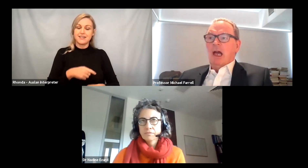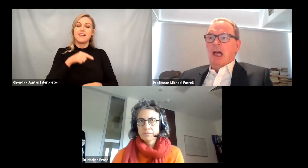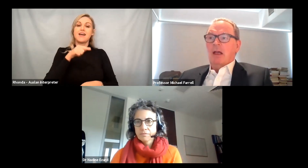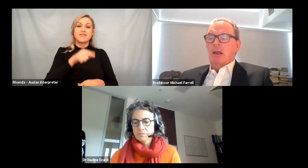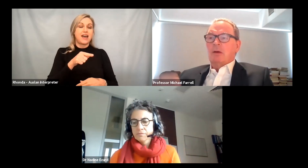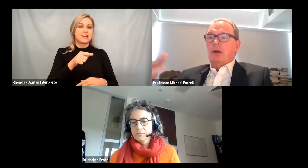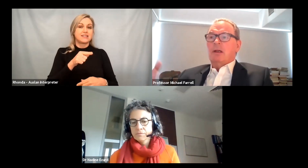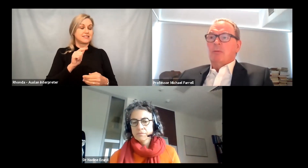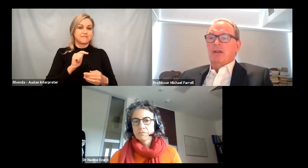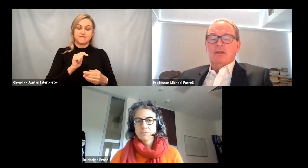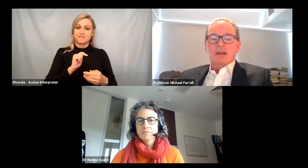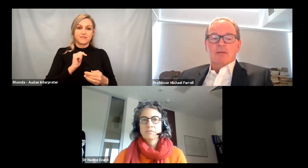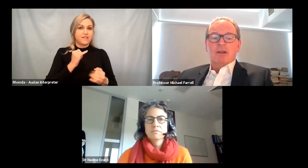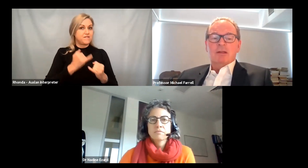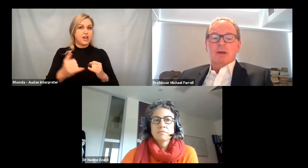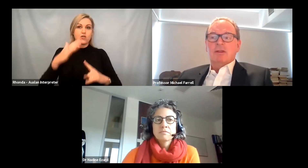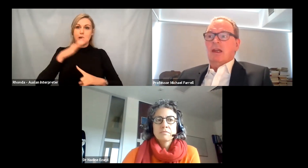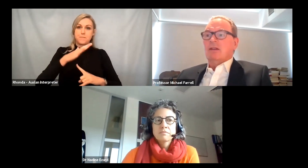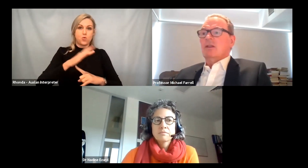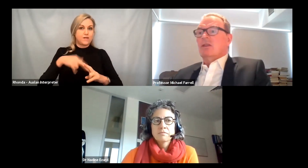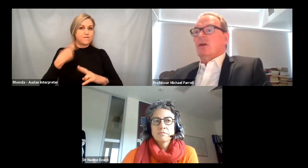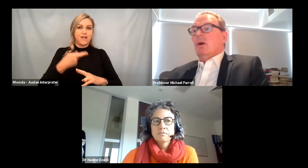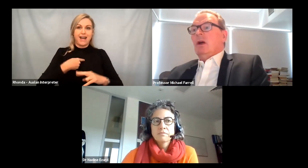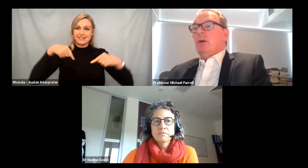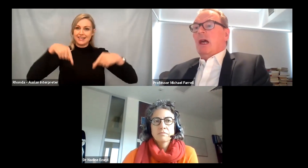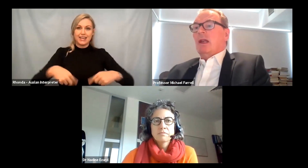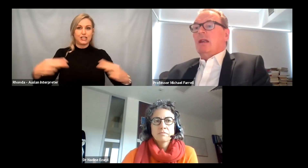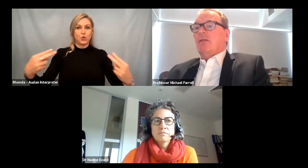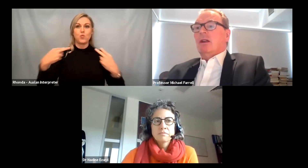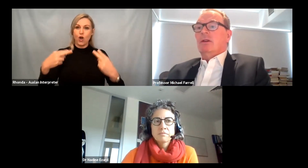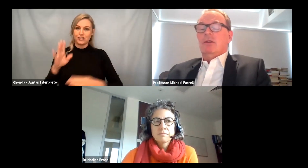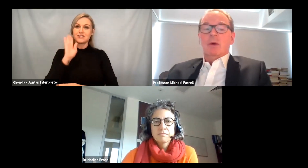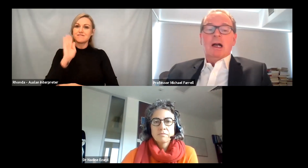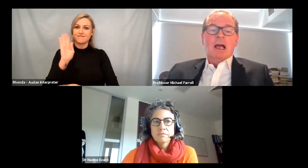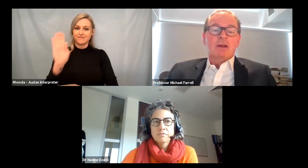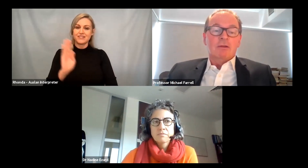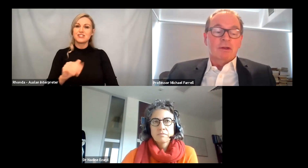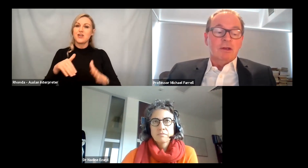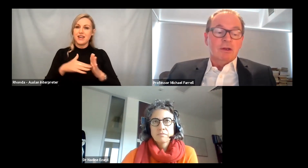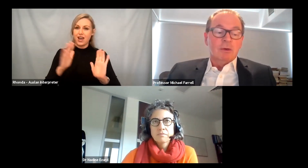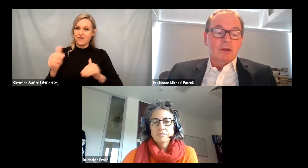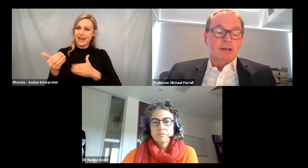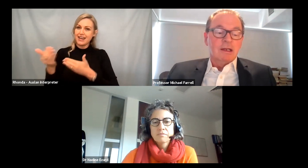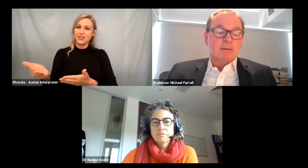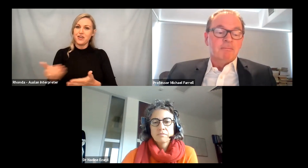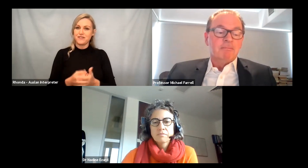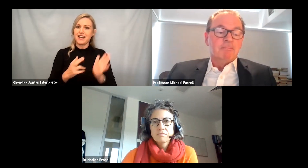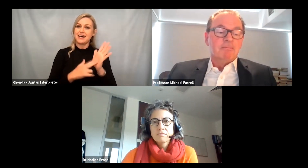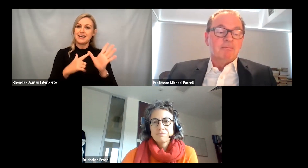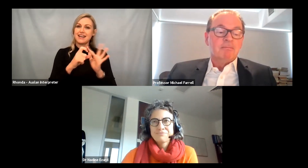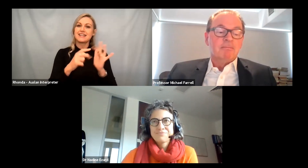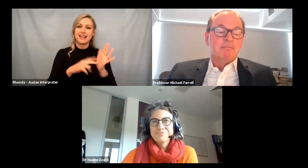absolutely critical presence here for these presentations. So without any further ado, I'll hand over to you, Nadine.